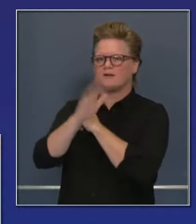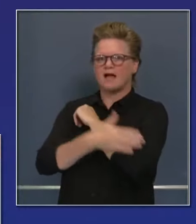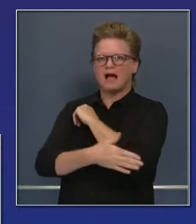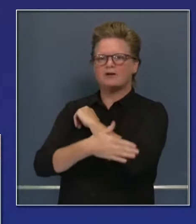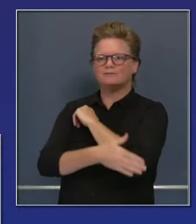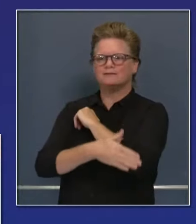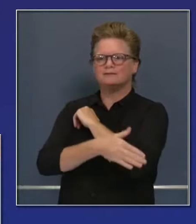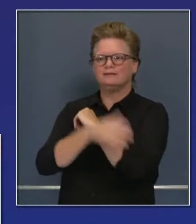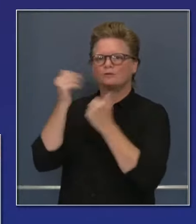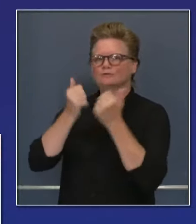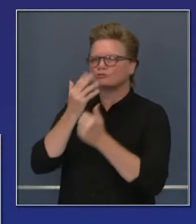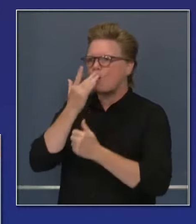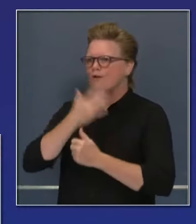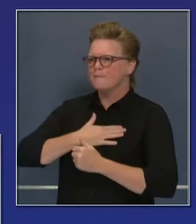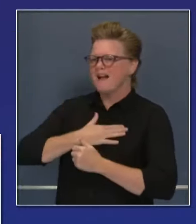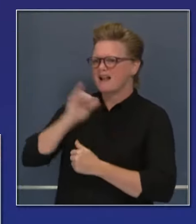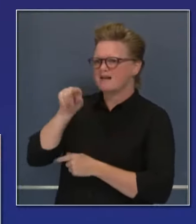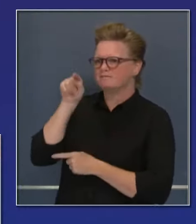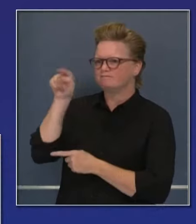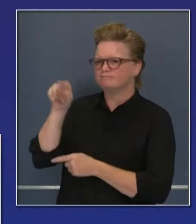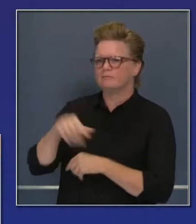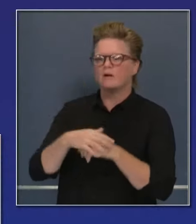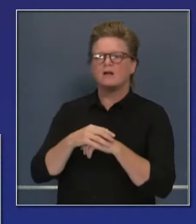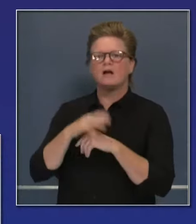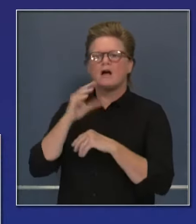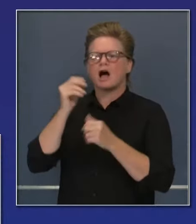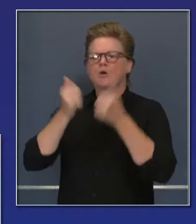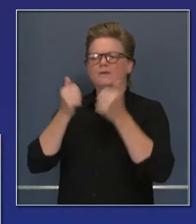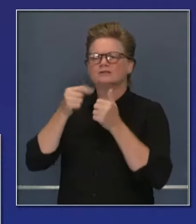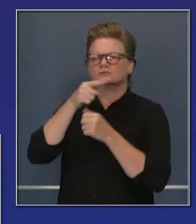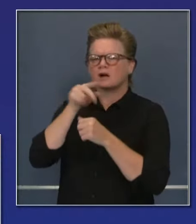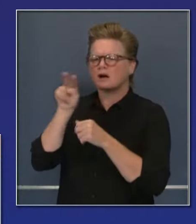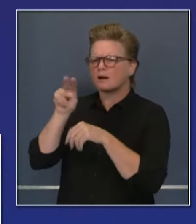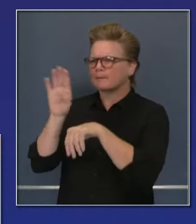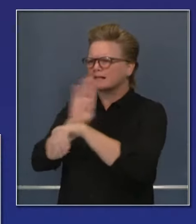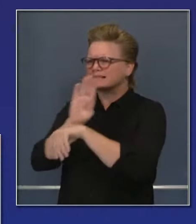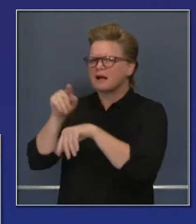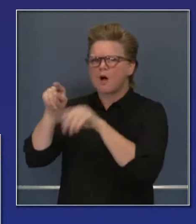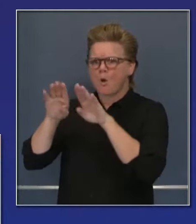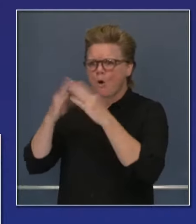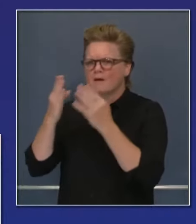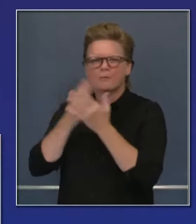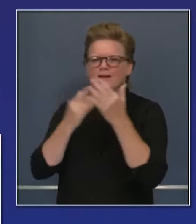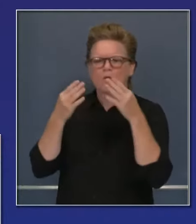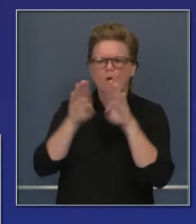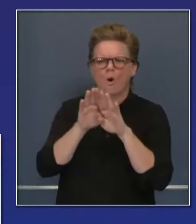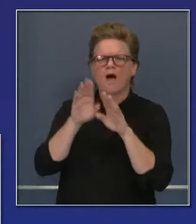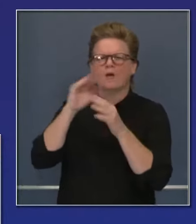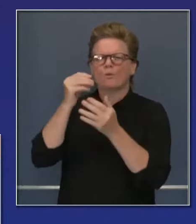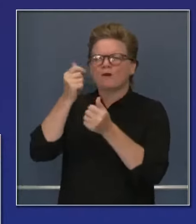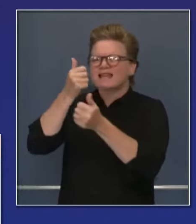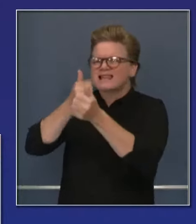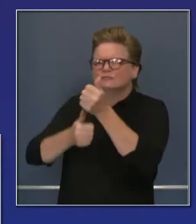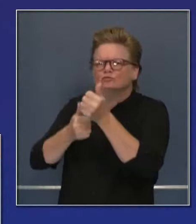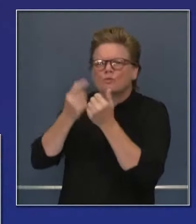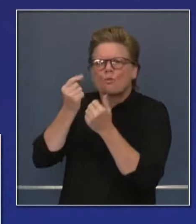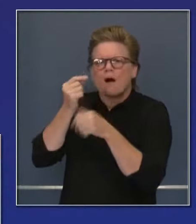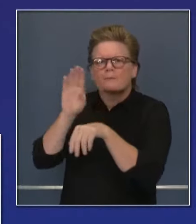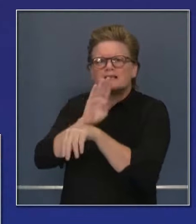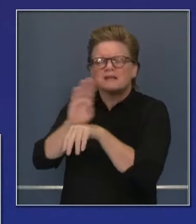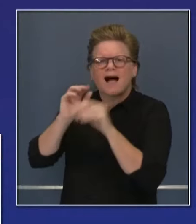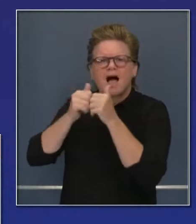I'll remind you to double check your own county website where there may be further restrictions a little bit stricter than where the state